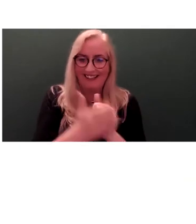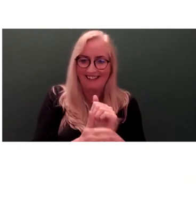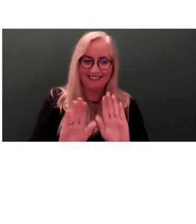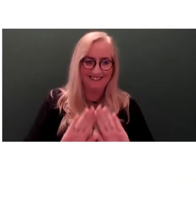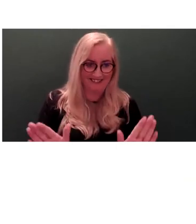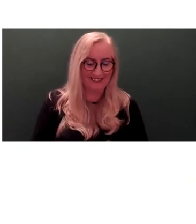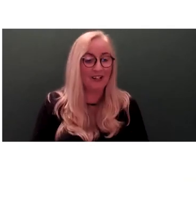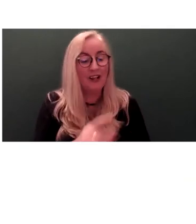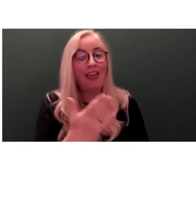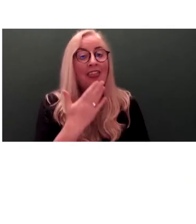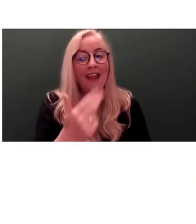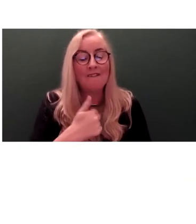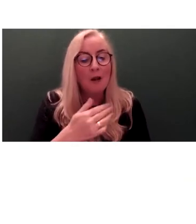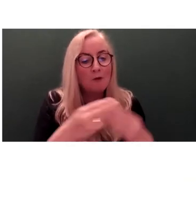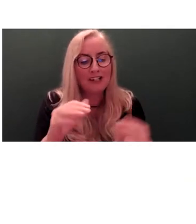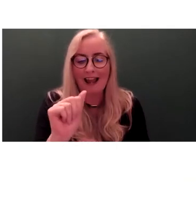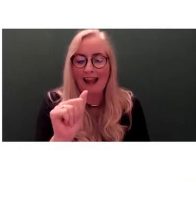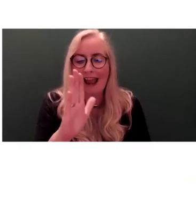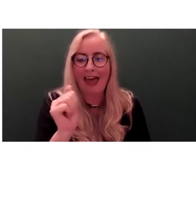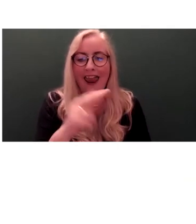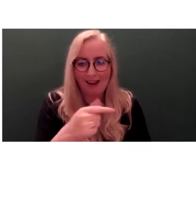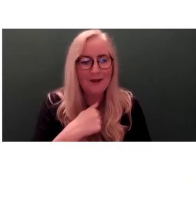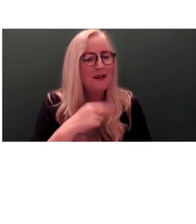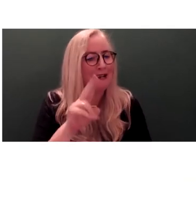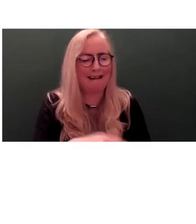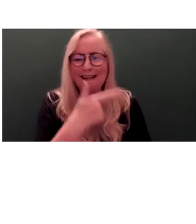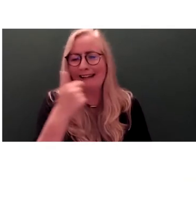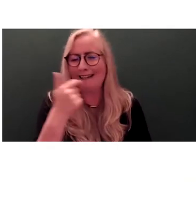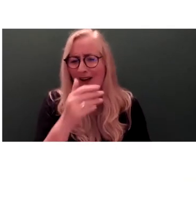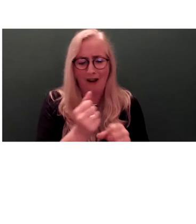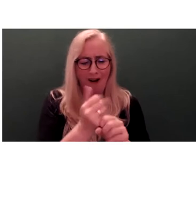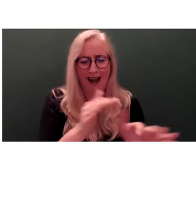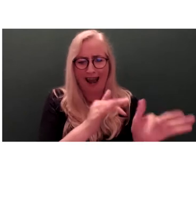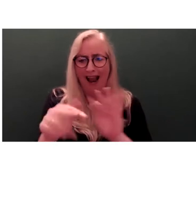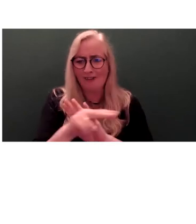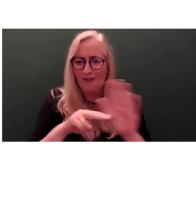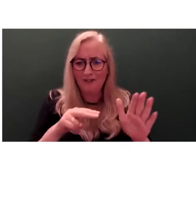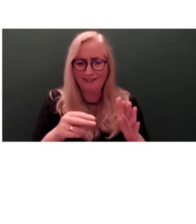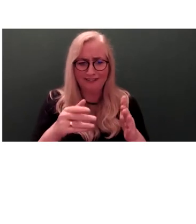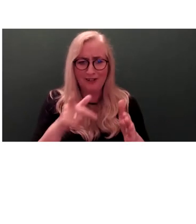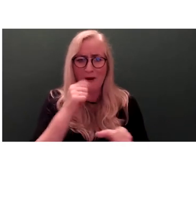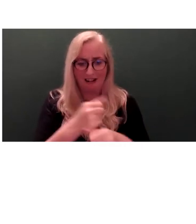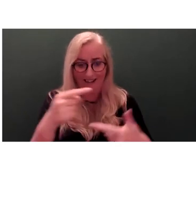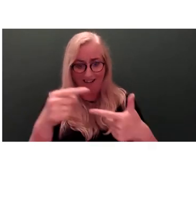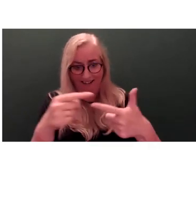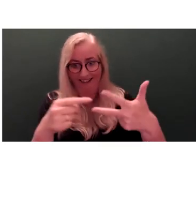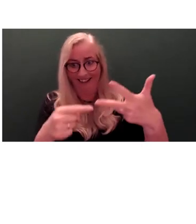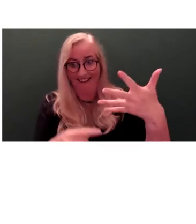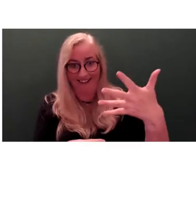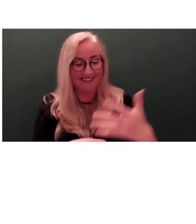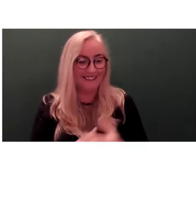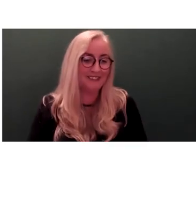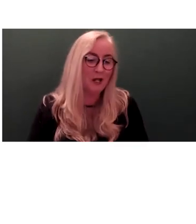Thanks very much, Alan. And indeed, I think we could probably have an afternoon's conversation on any one of those points. But I'll go quickly